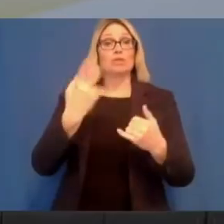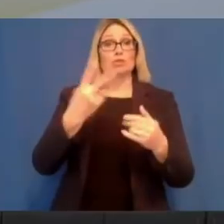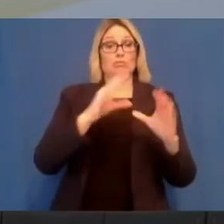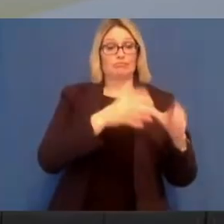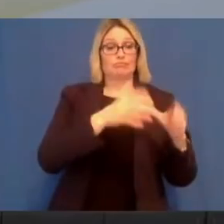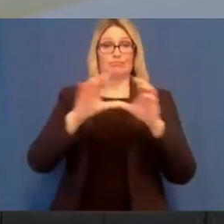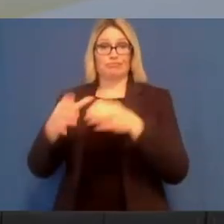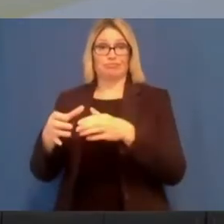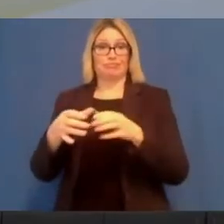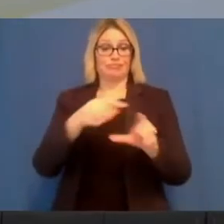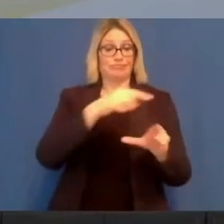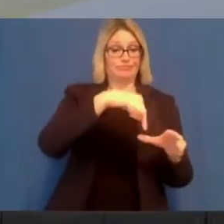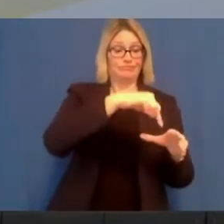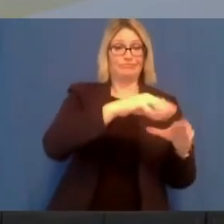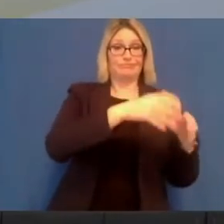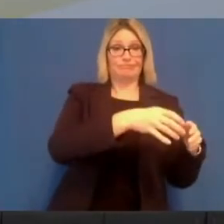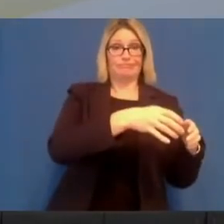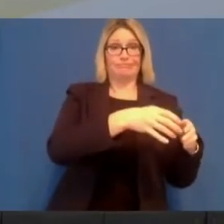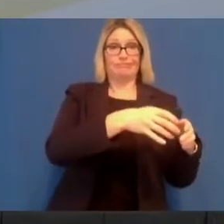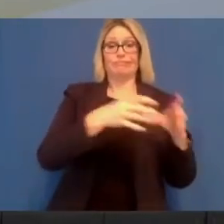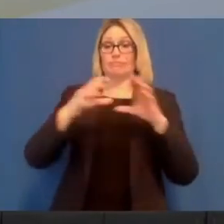cases that are,